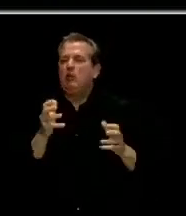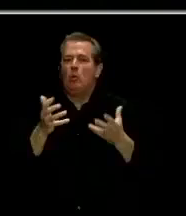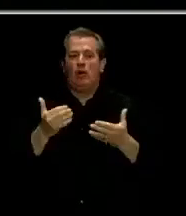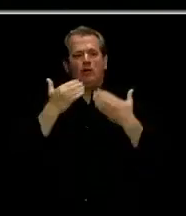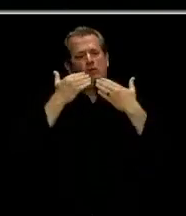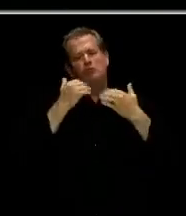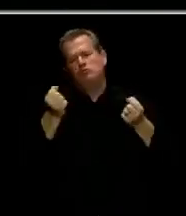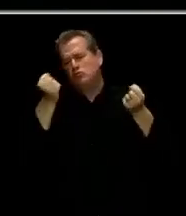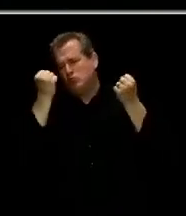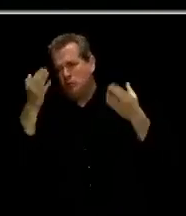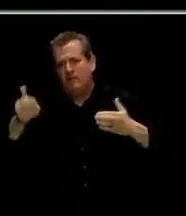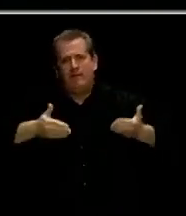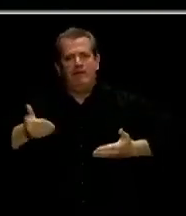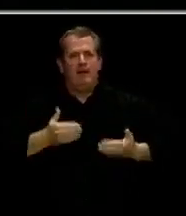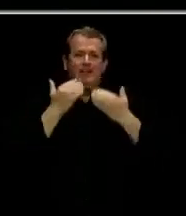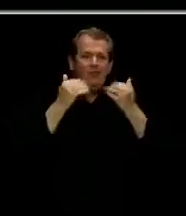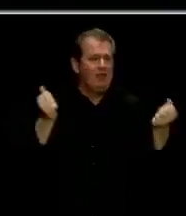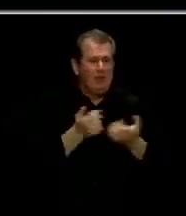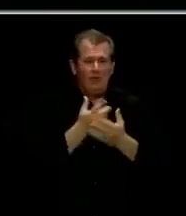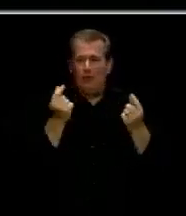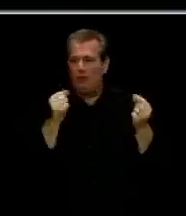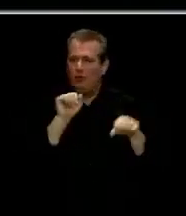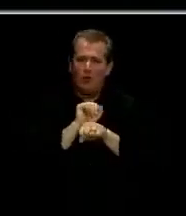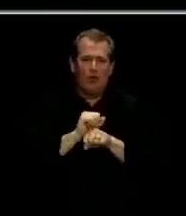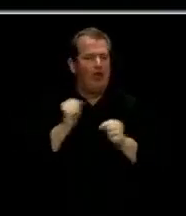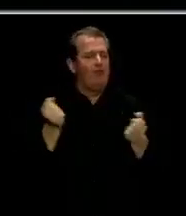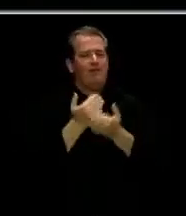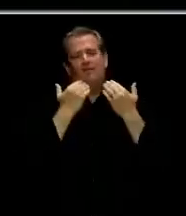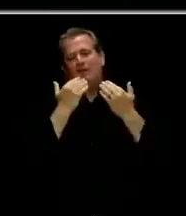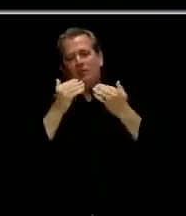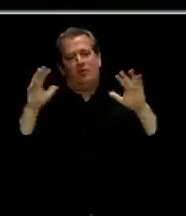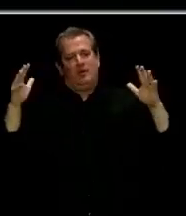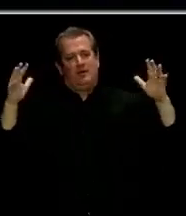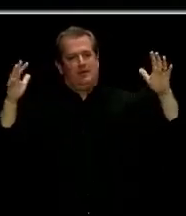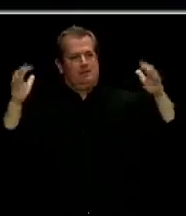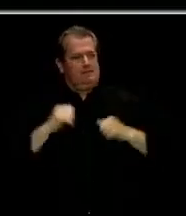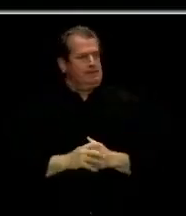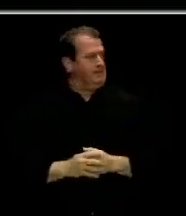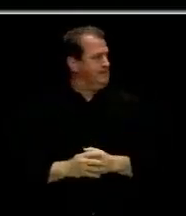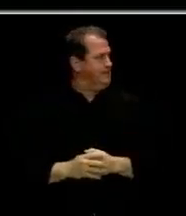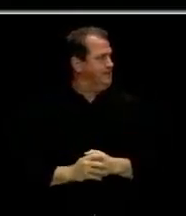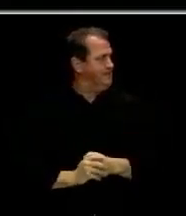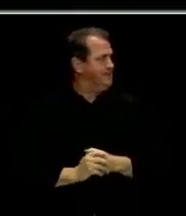you. Thank you for what you do, and God bless.